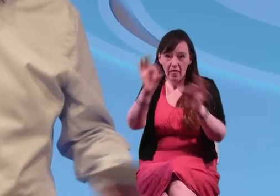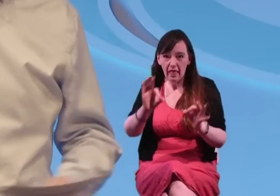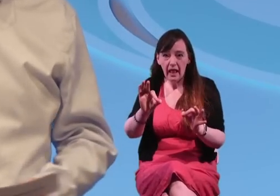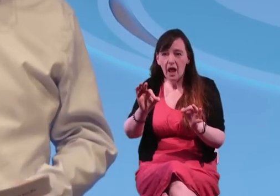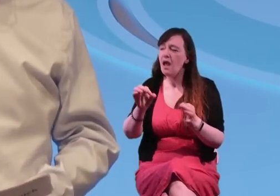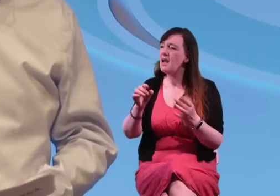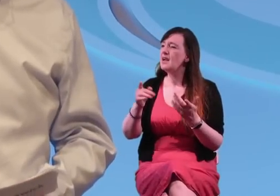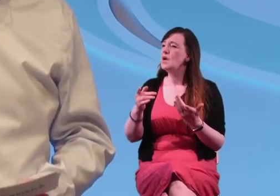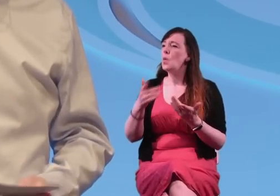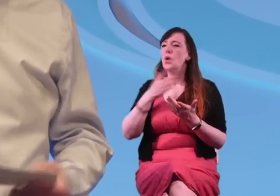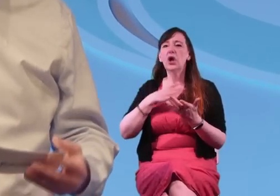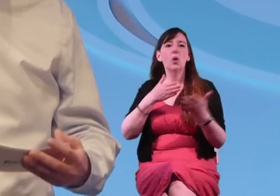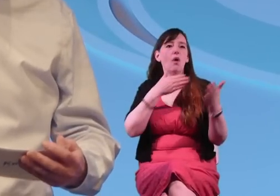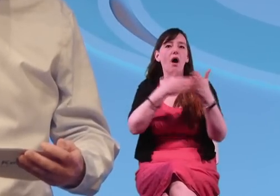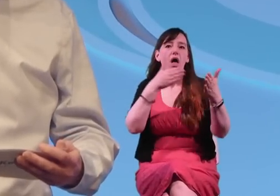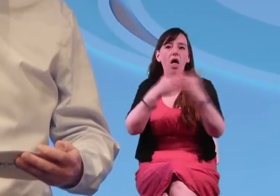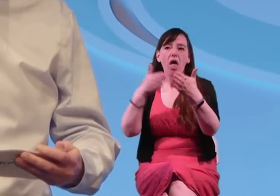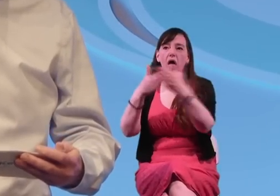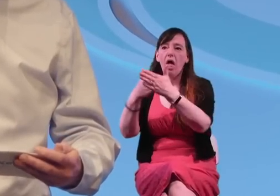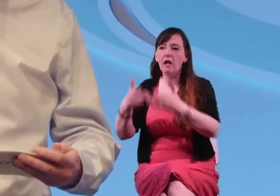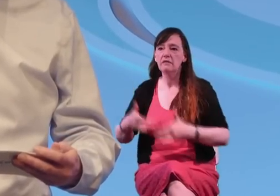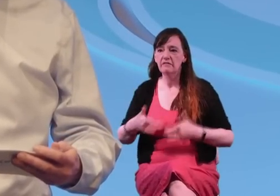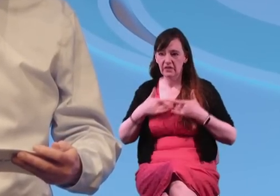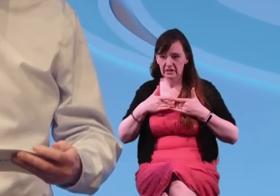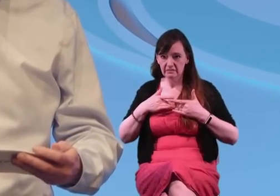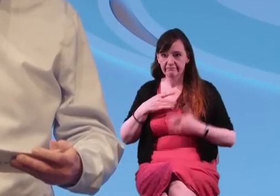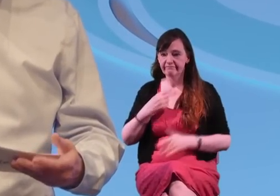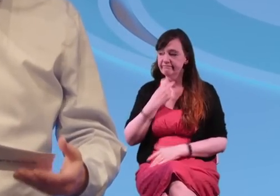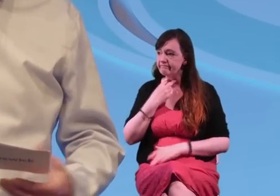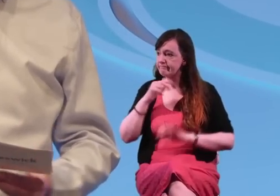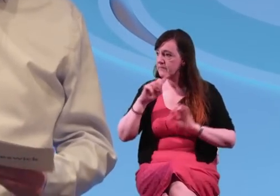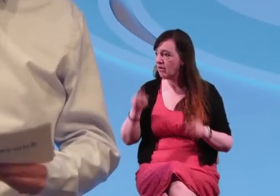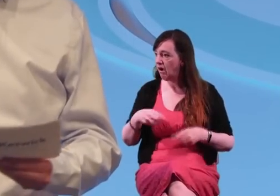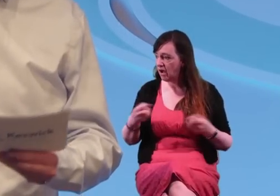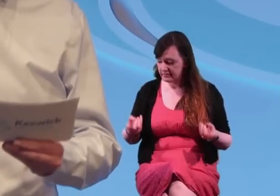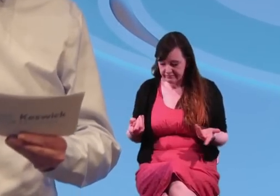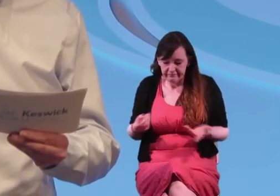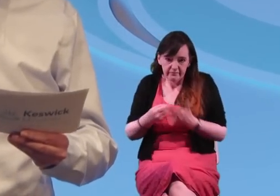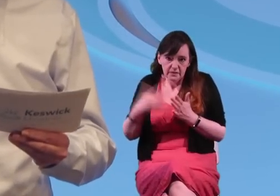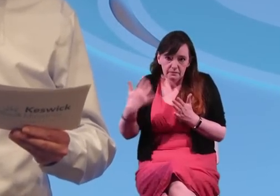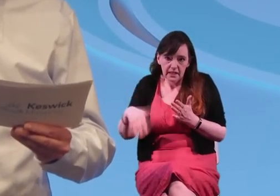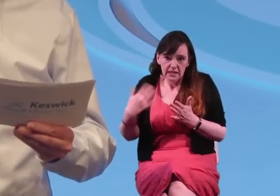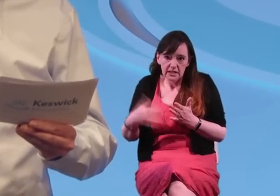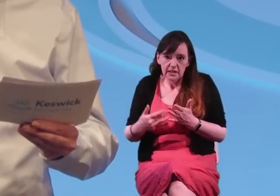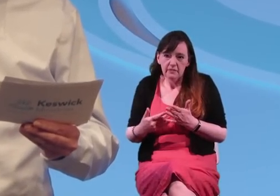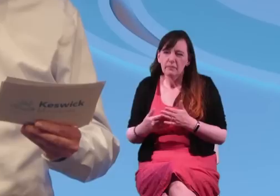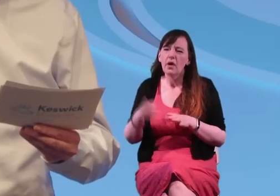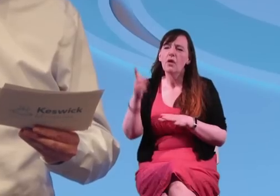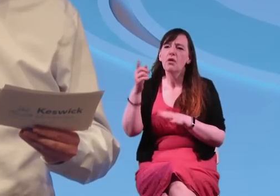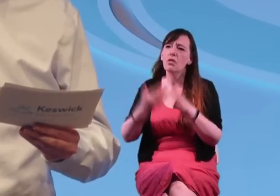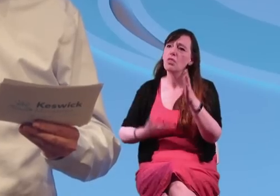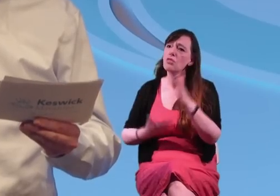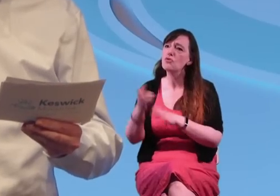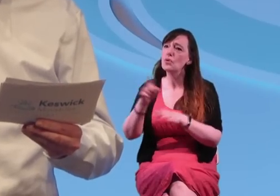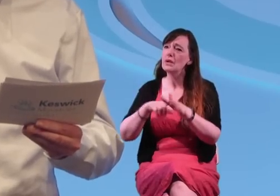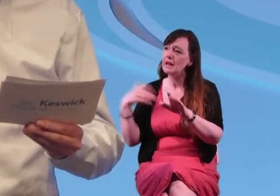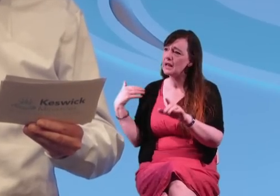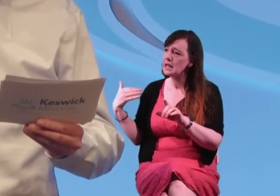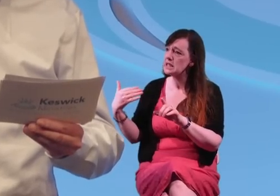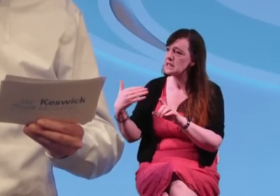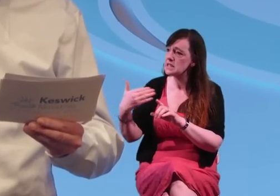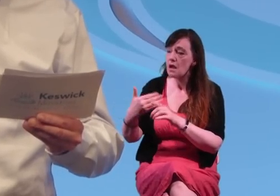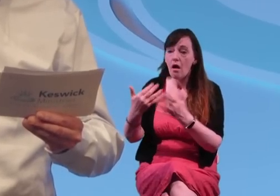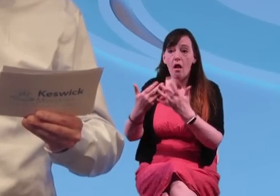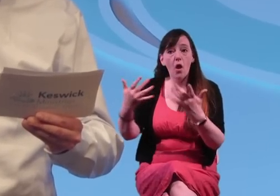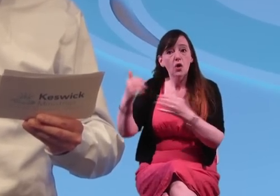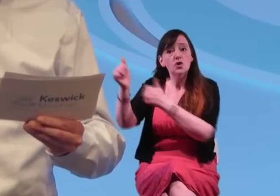nobody feeling barred from coming by cost. And over the years, this has been possible through the generosity of supporters